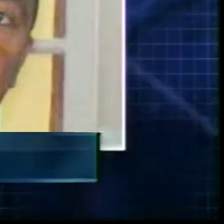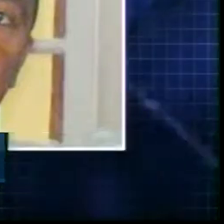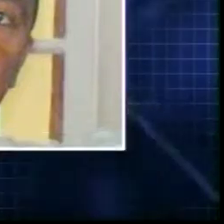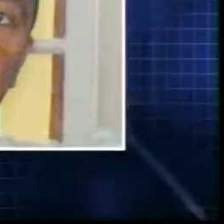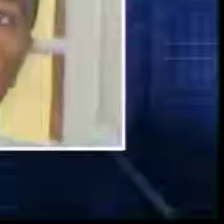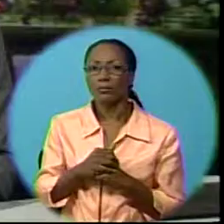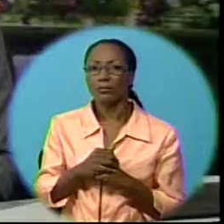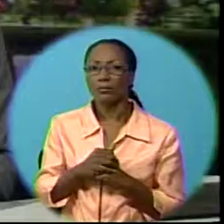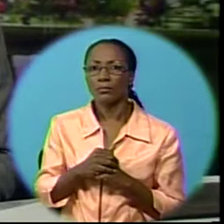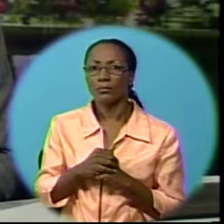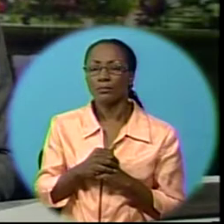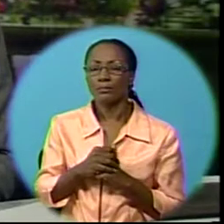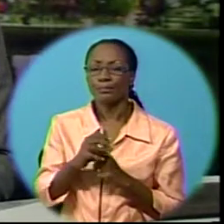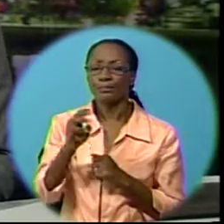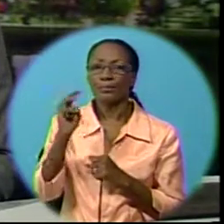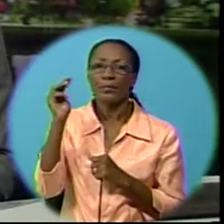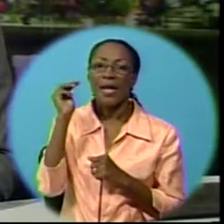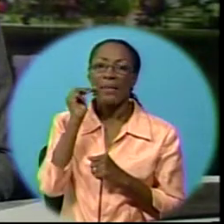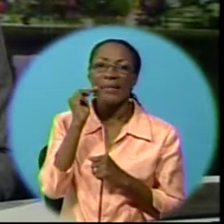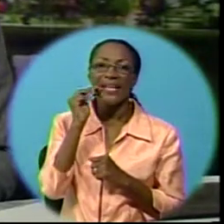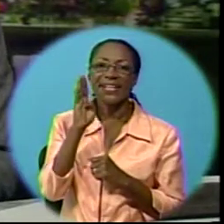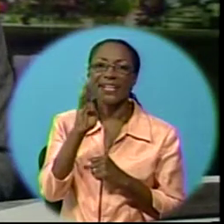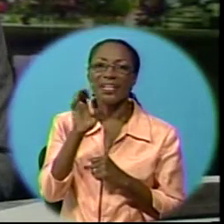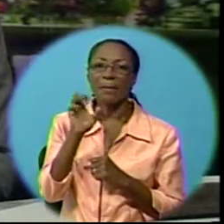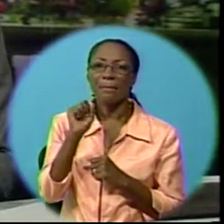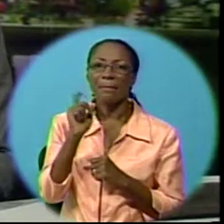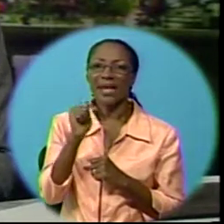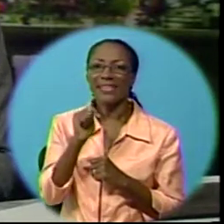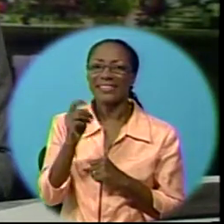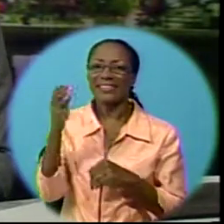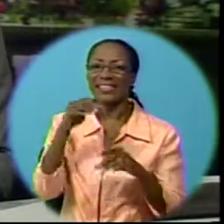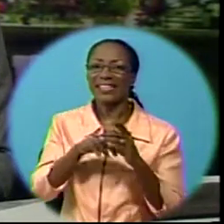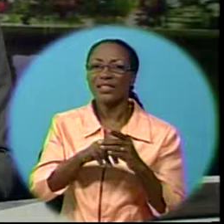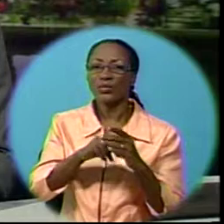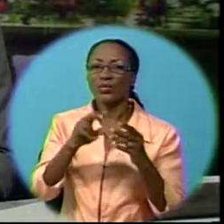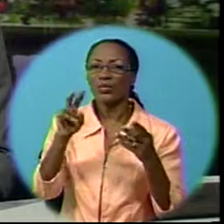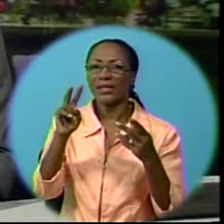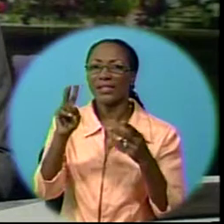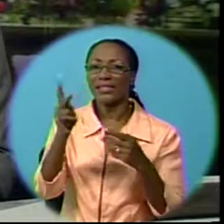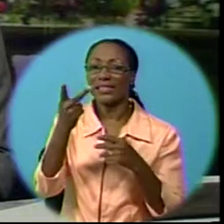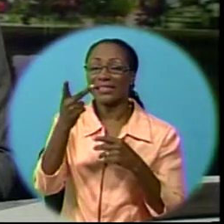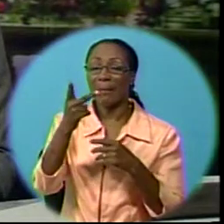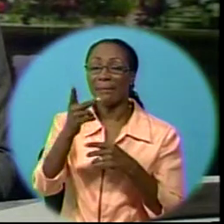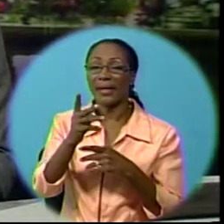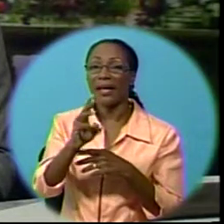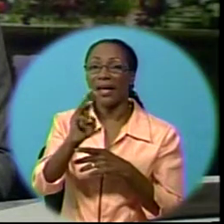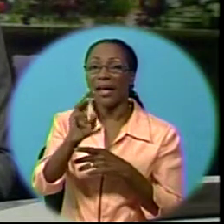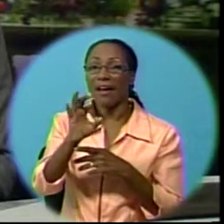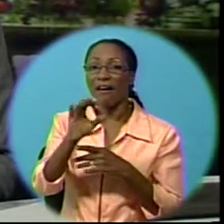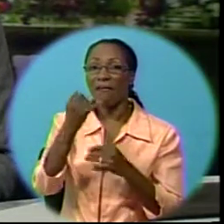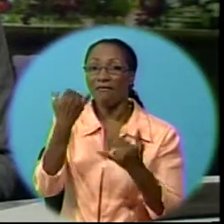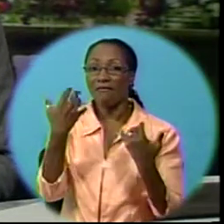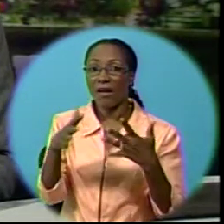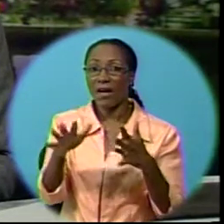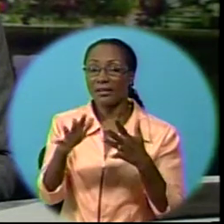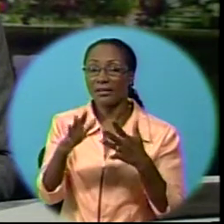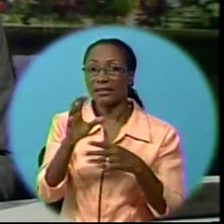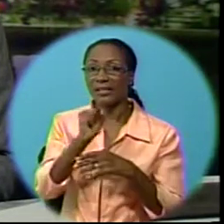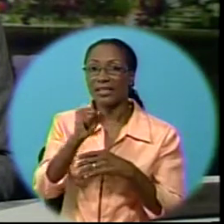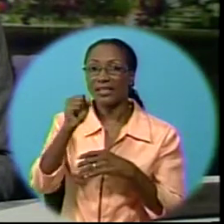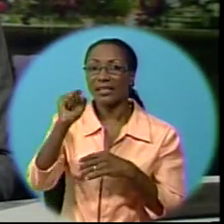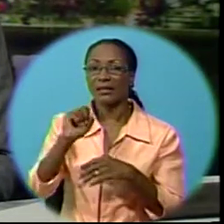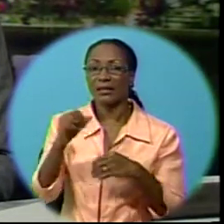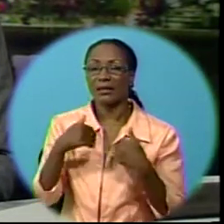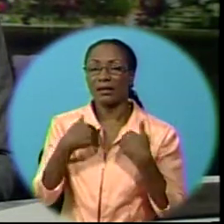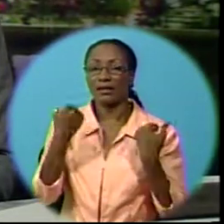year. Megan Best is into the semifinals of the 2014 U.S. Junior Squash Open. Playing against